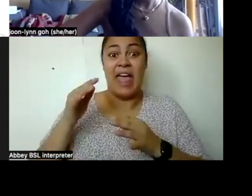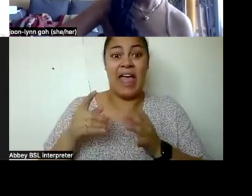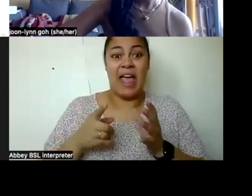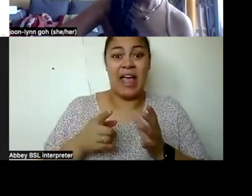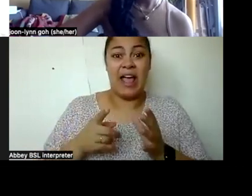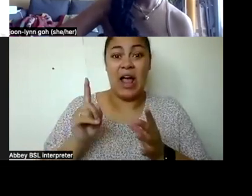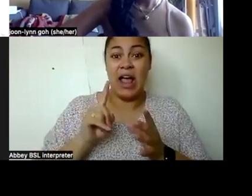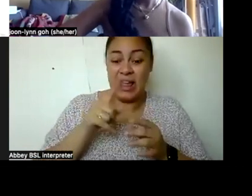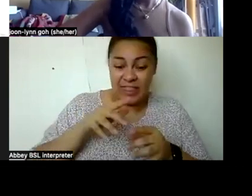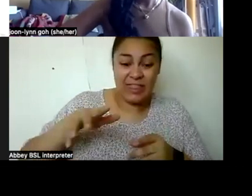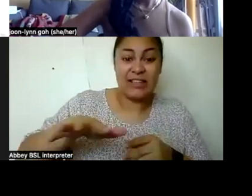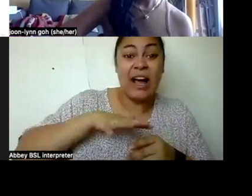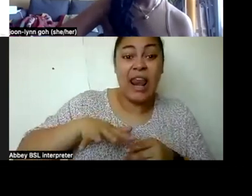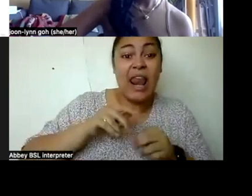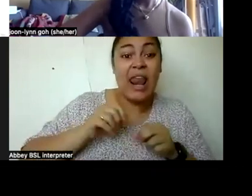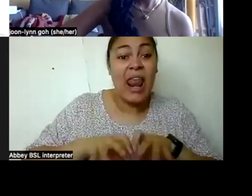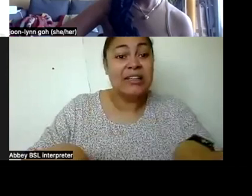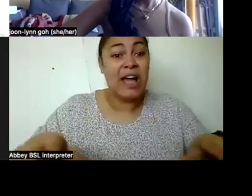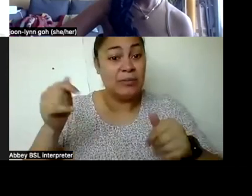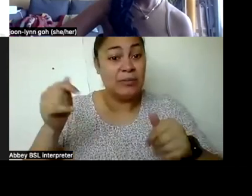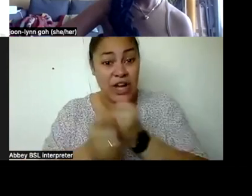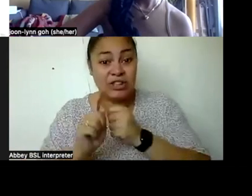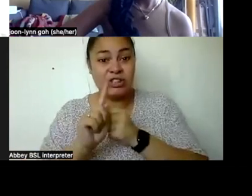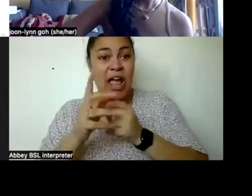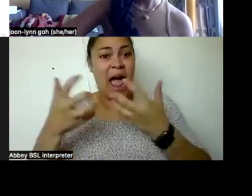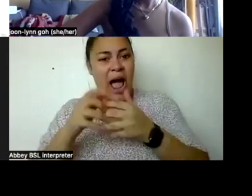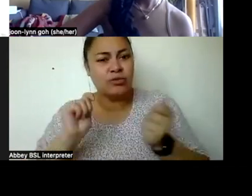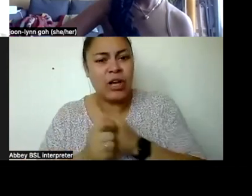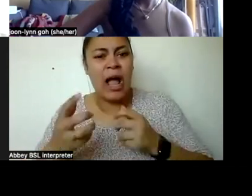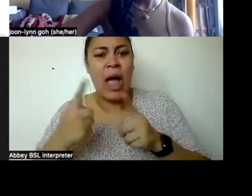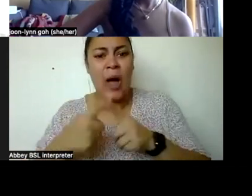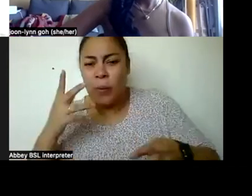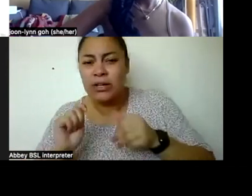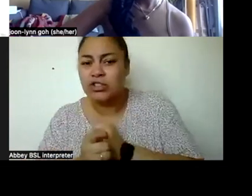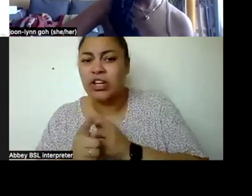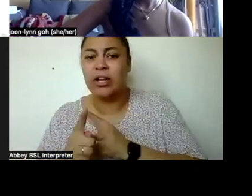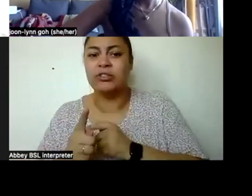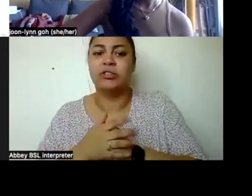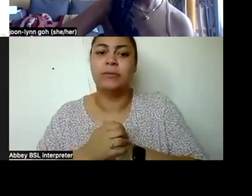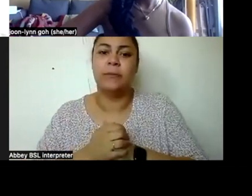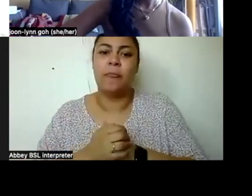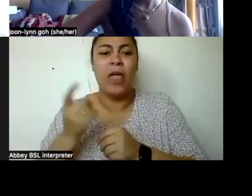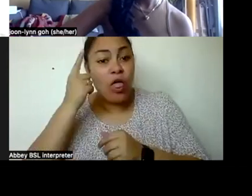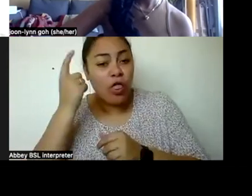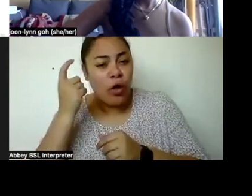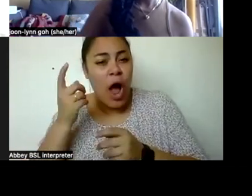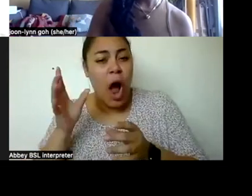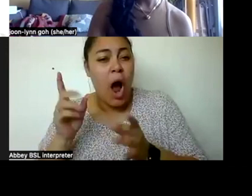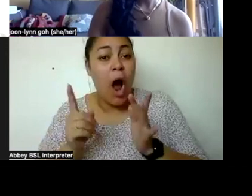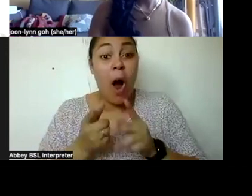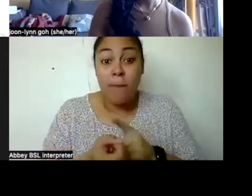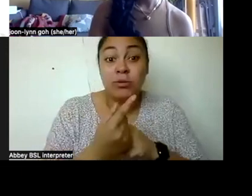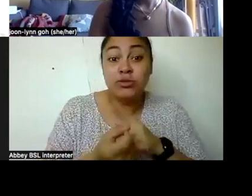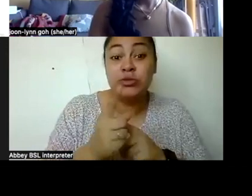this landscape changing? How is it changing? How quickly is it changing? Thoughts and opportunities for global